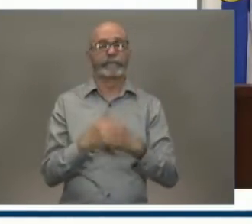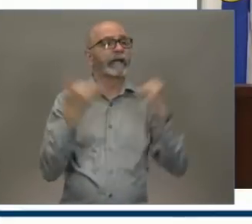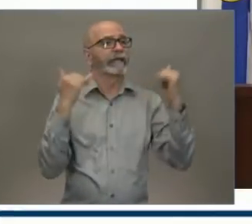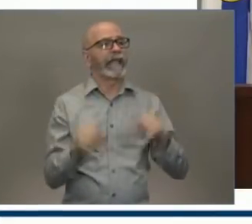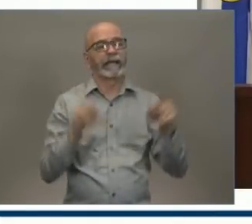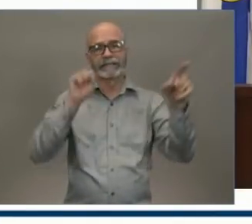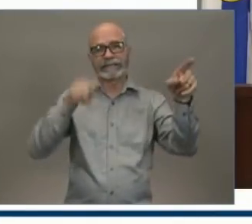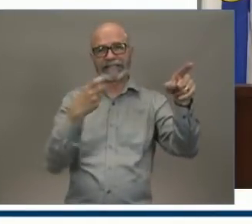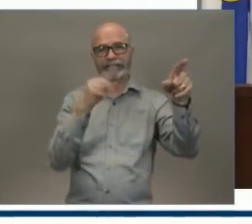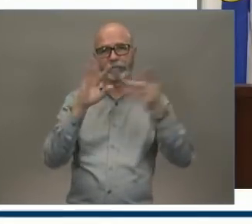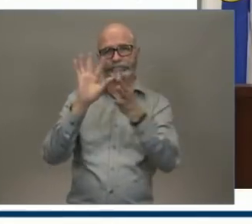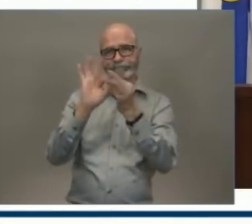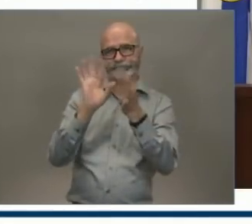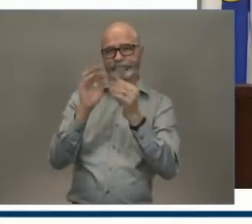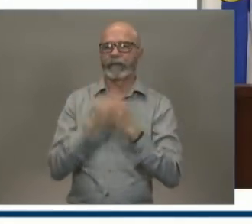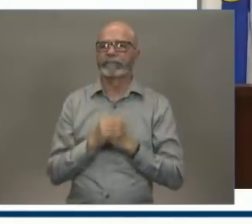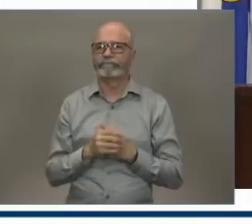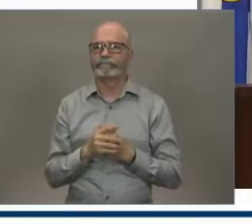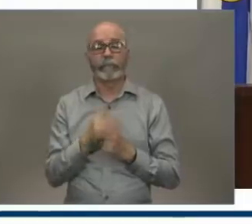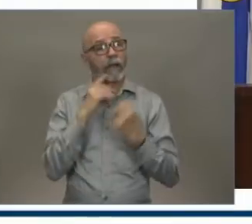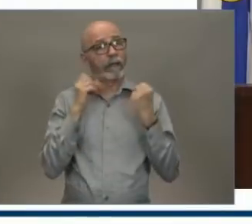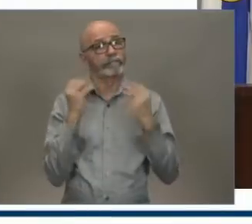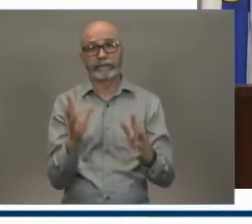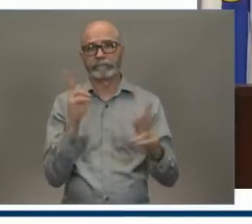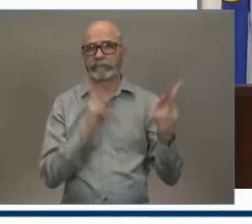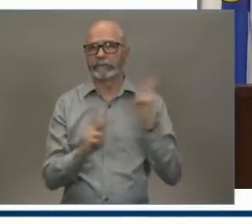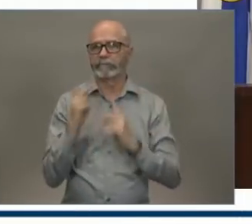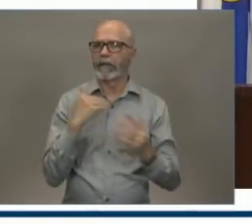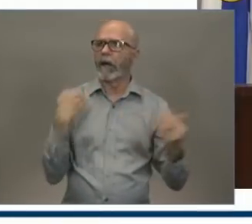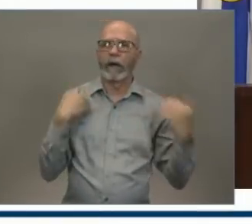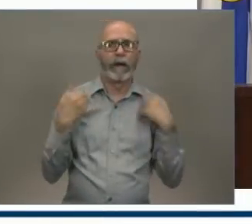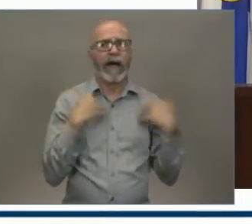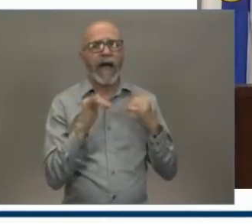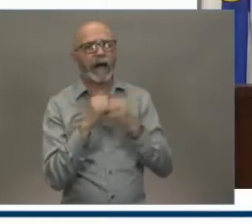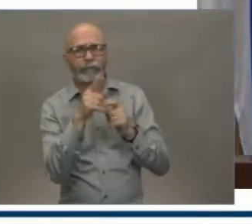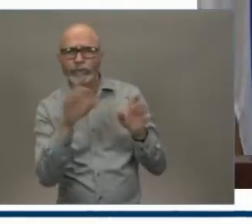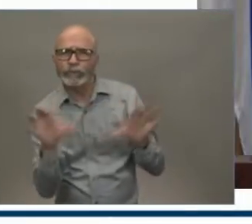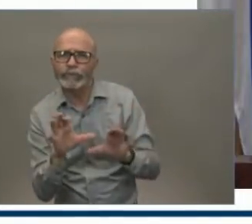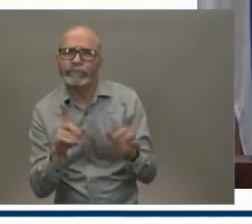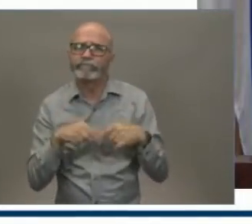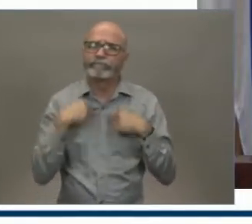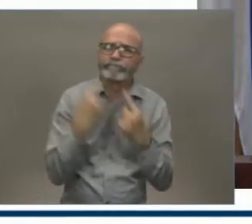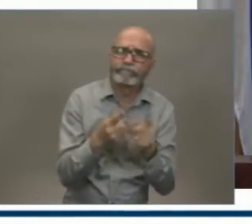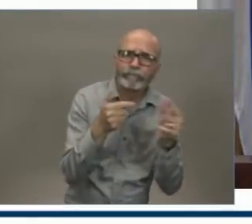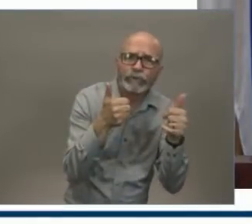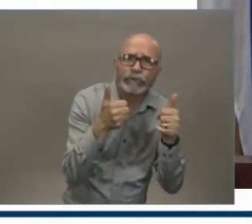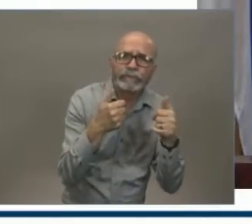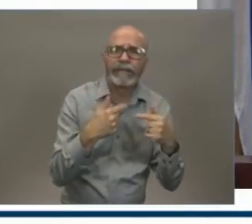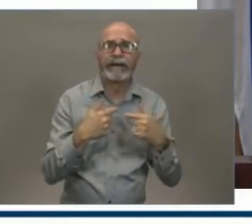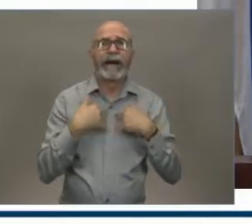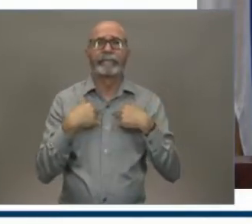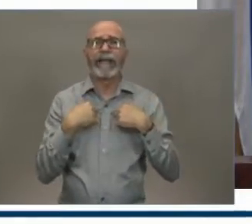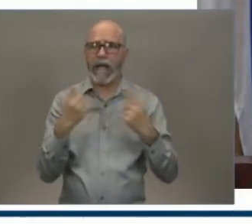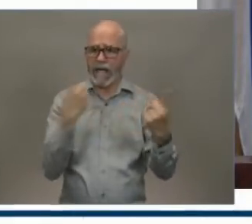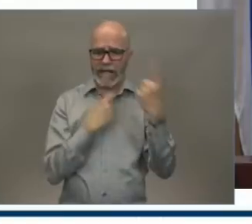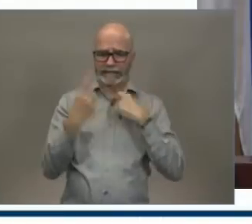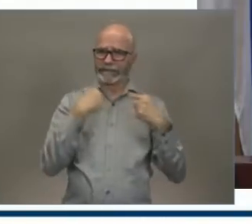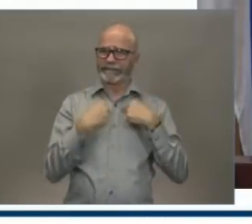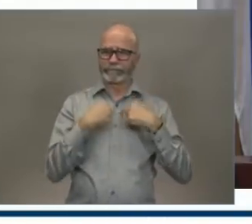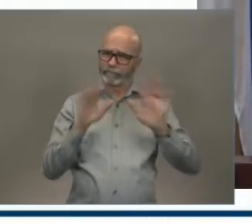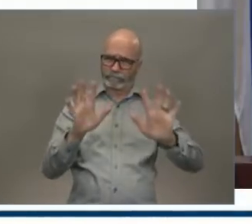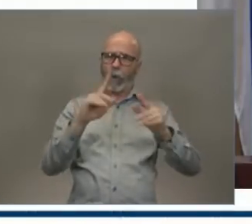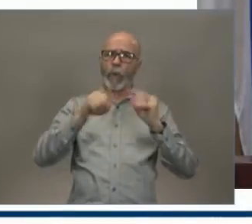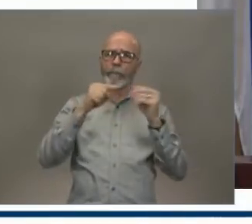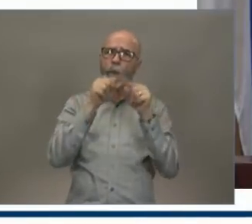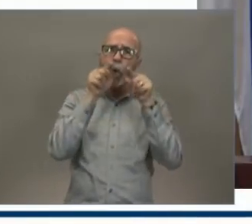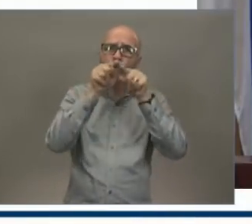people have been asking me how I'm doing, and today I'm wondering how all of you are doing. This has obviously not been easy on any of us. We still have lots